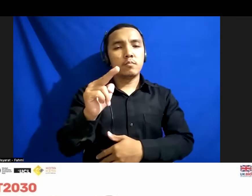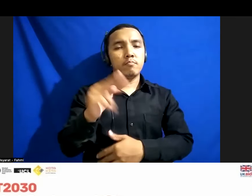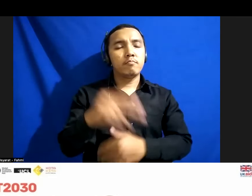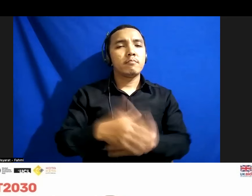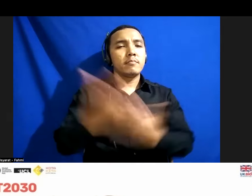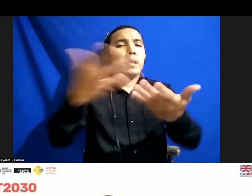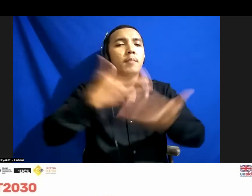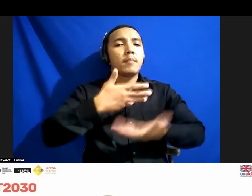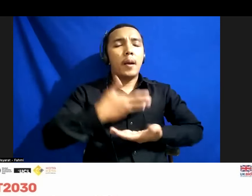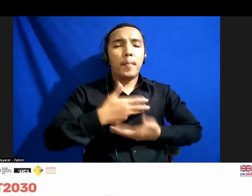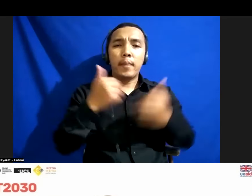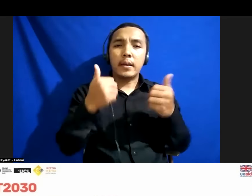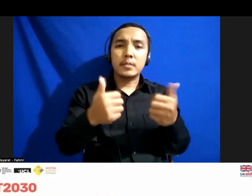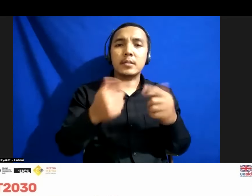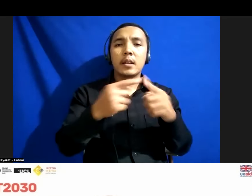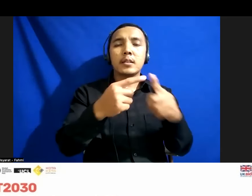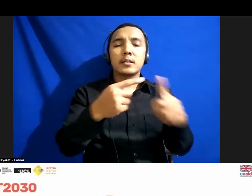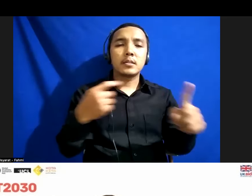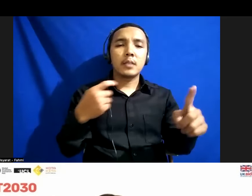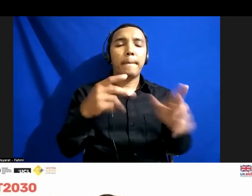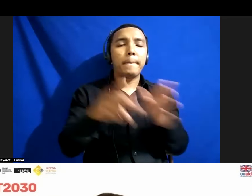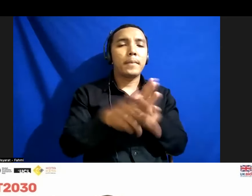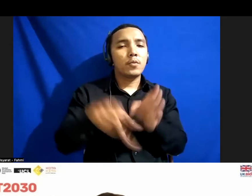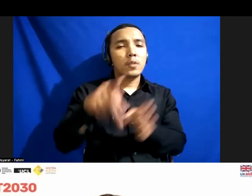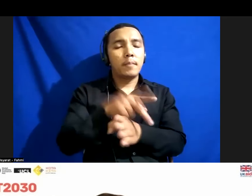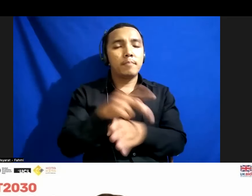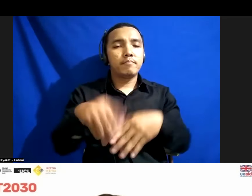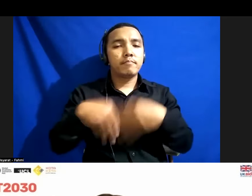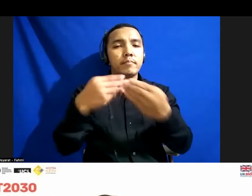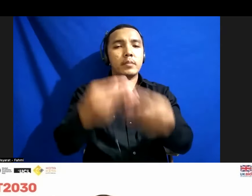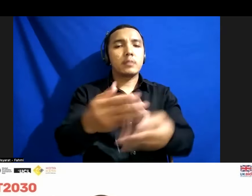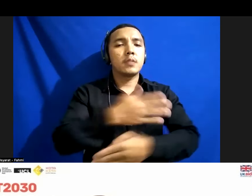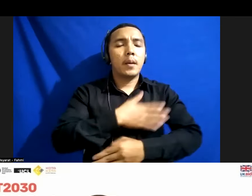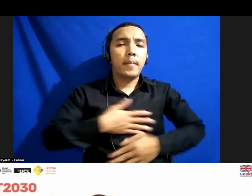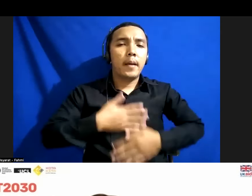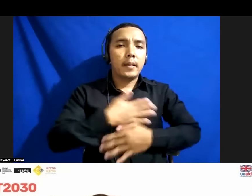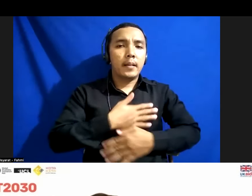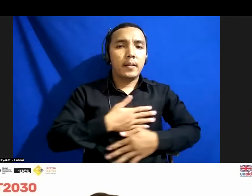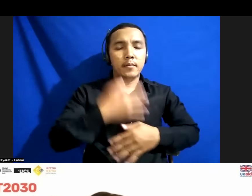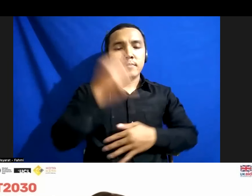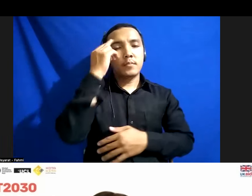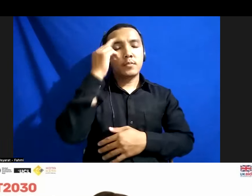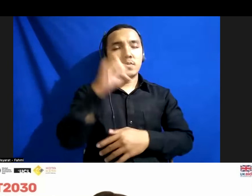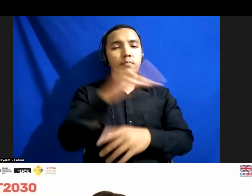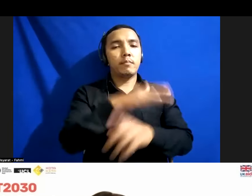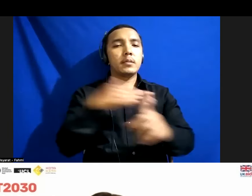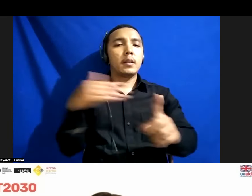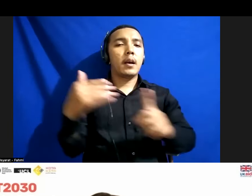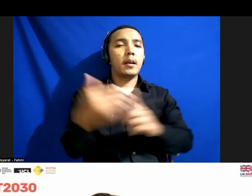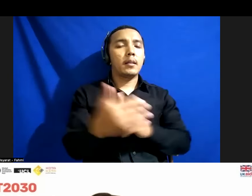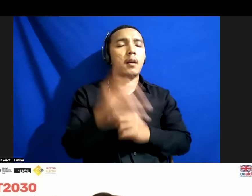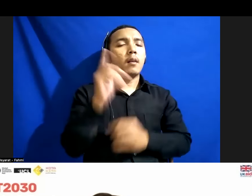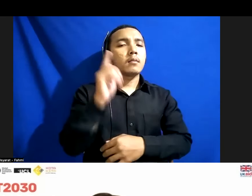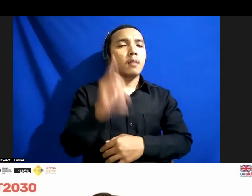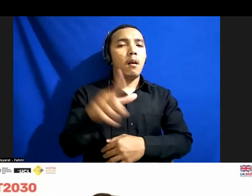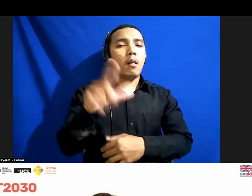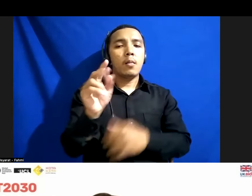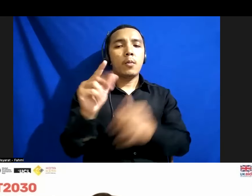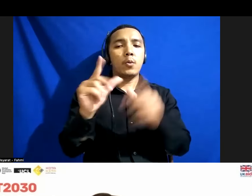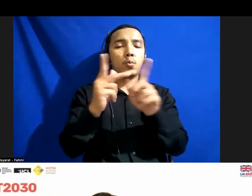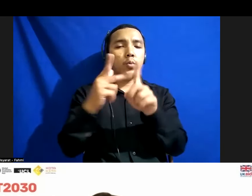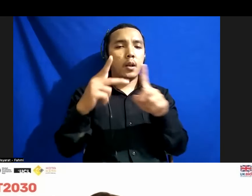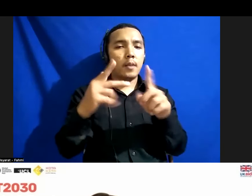stopping. And we welcome the program that provides comfort to the residents here in Pelabuhan sub-district.